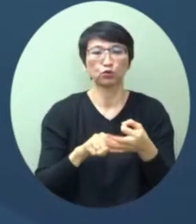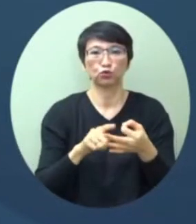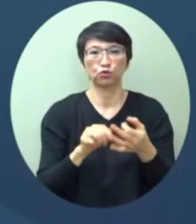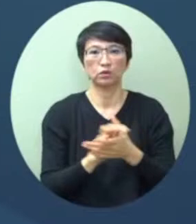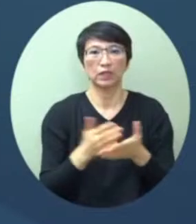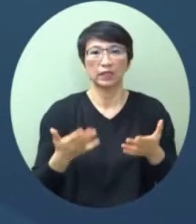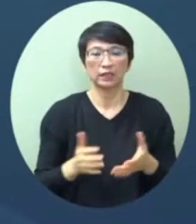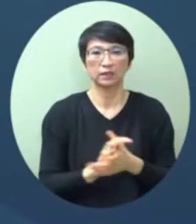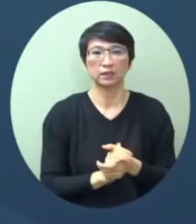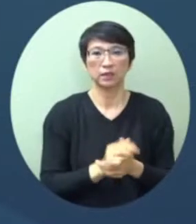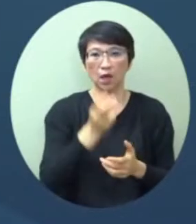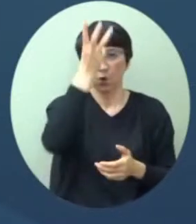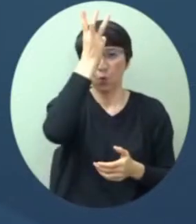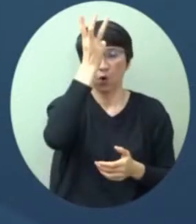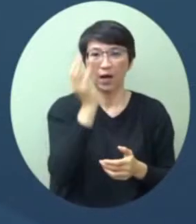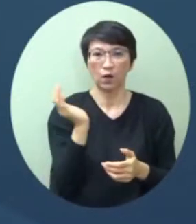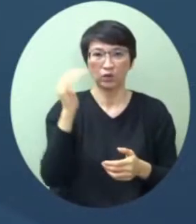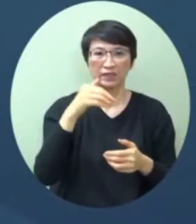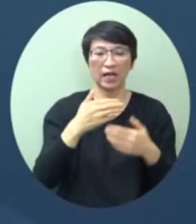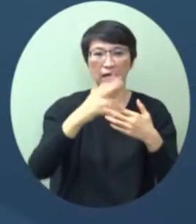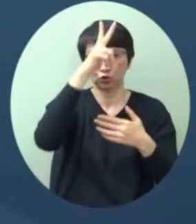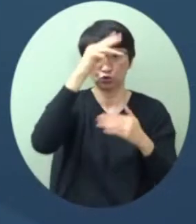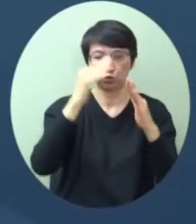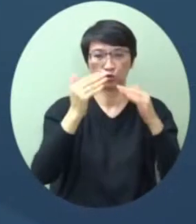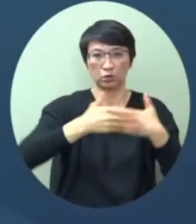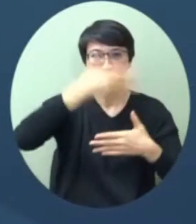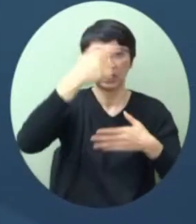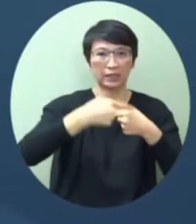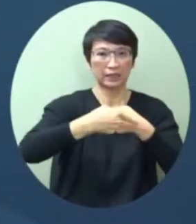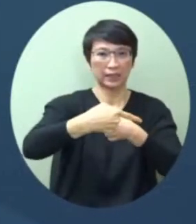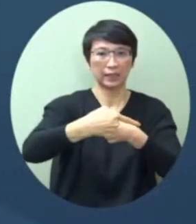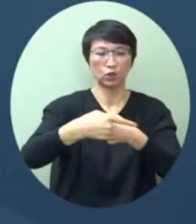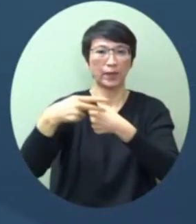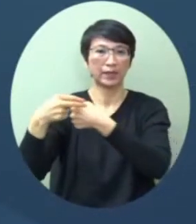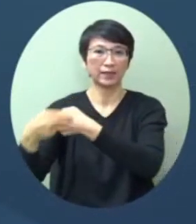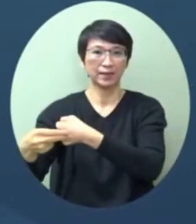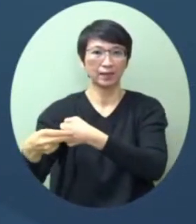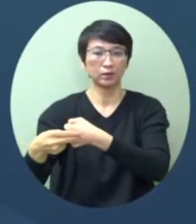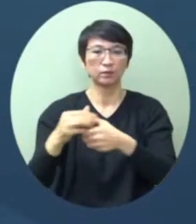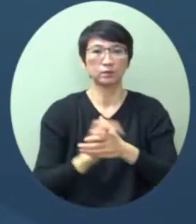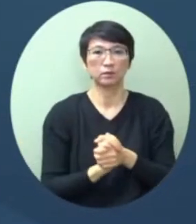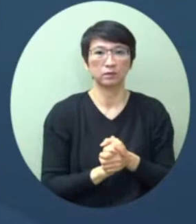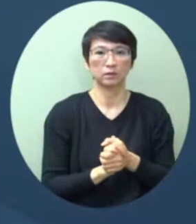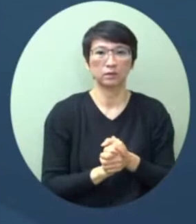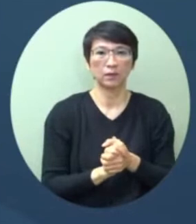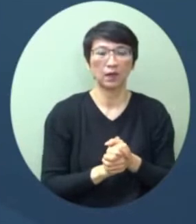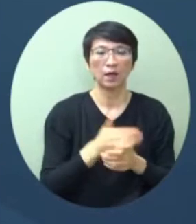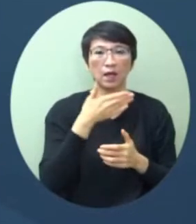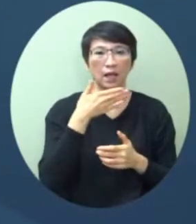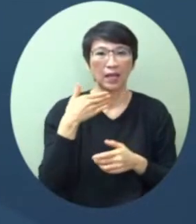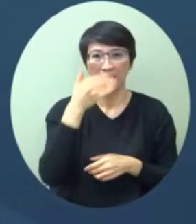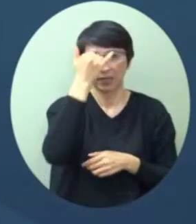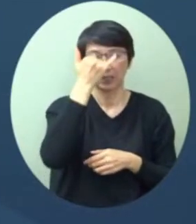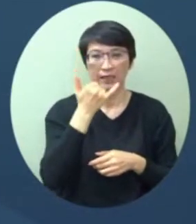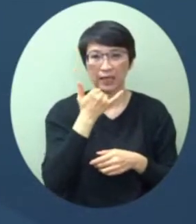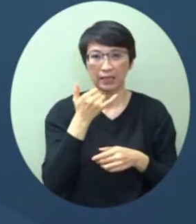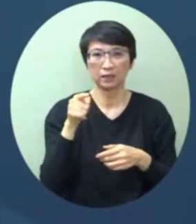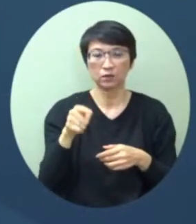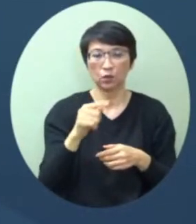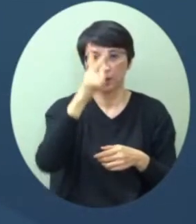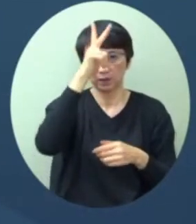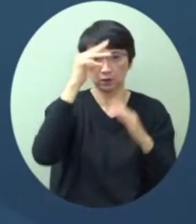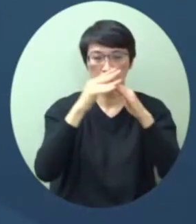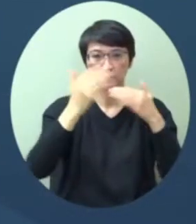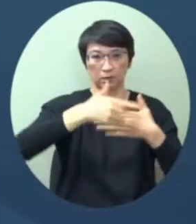such a purpose. Now we're going to use the Queen's Hall Estate, Blocks 1 and 7,